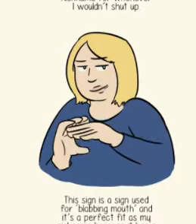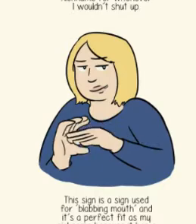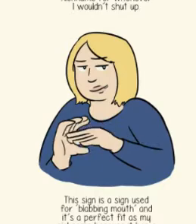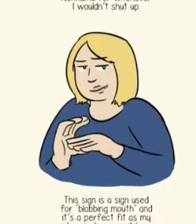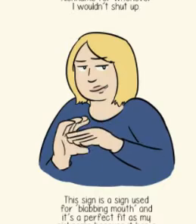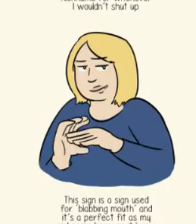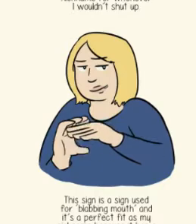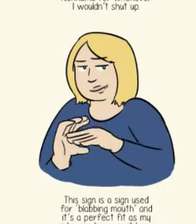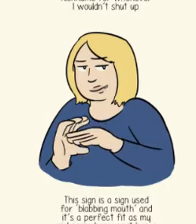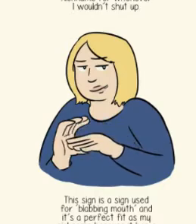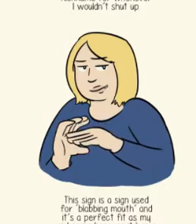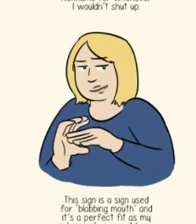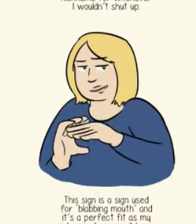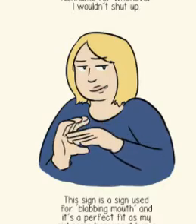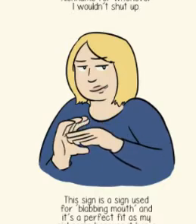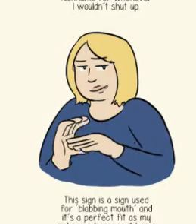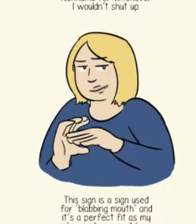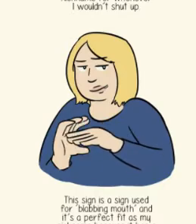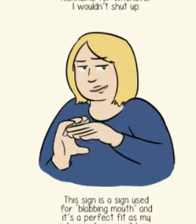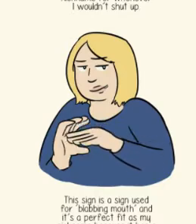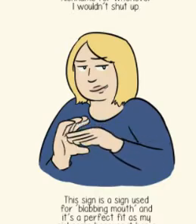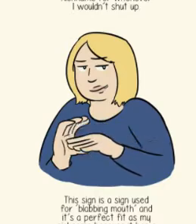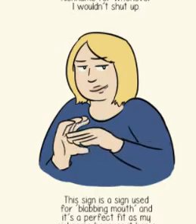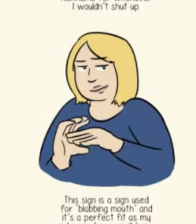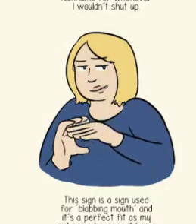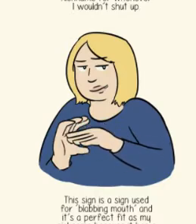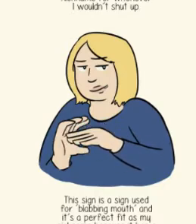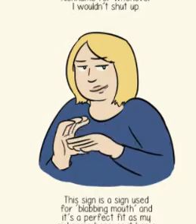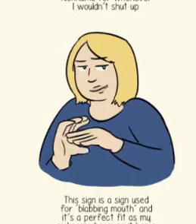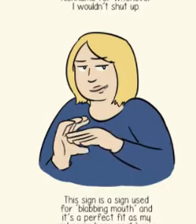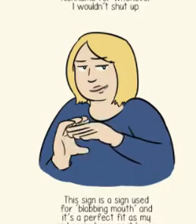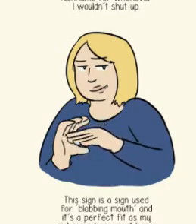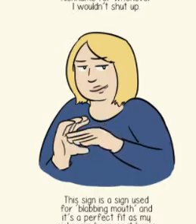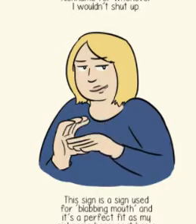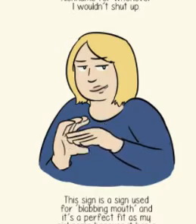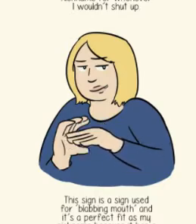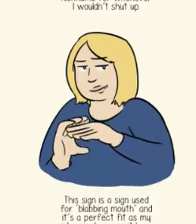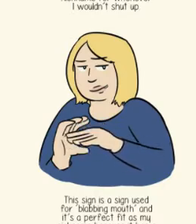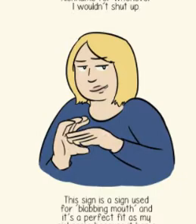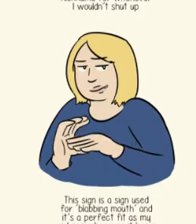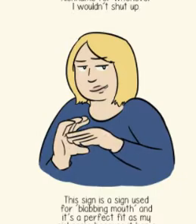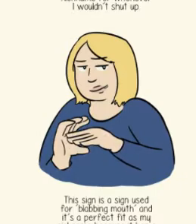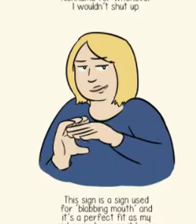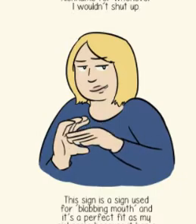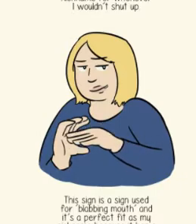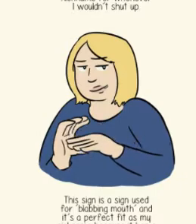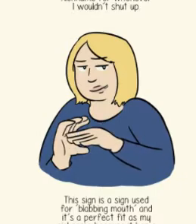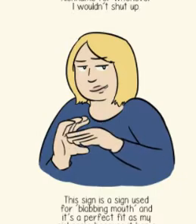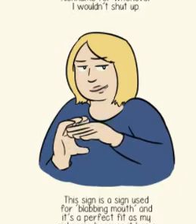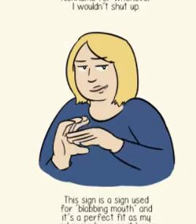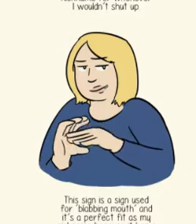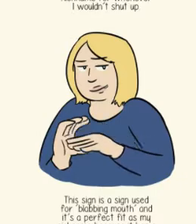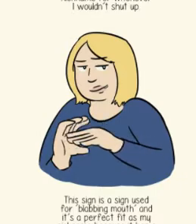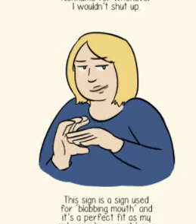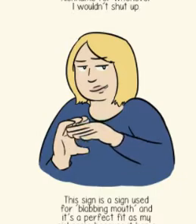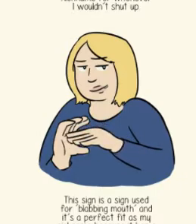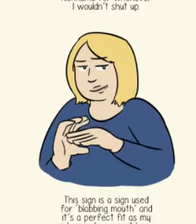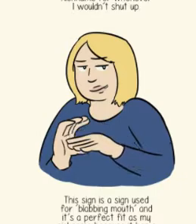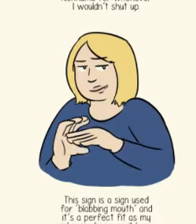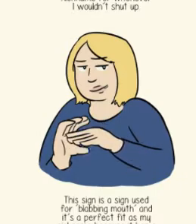where uh this is a part of like i think language appropriation in that uh deaf people have had to um